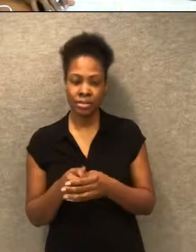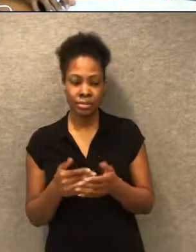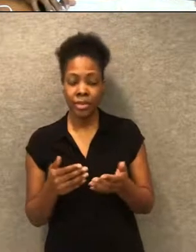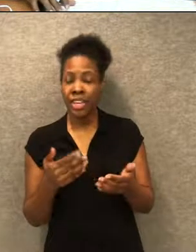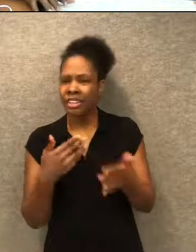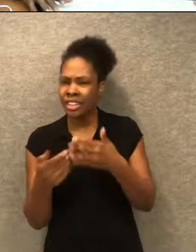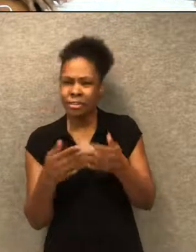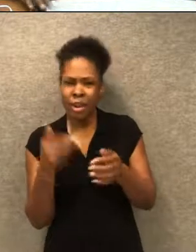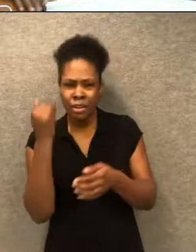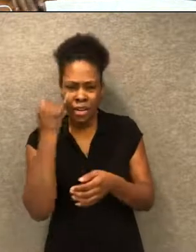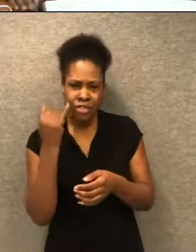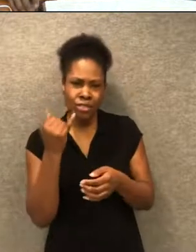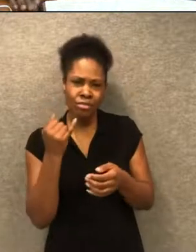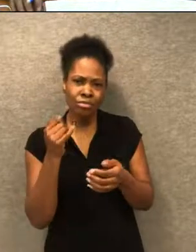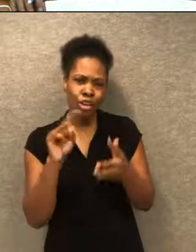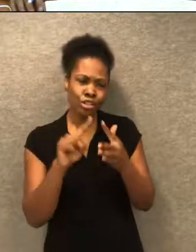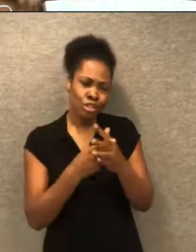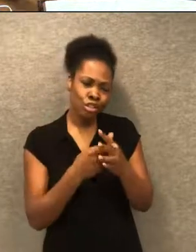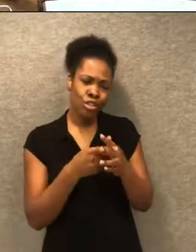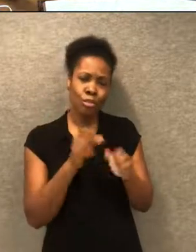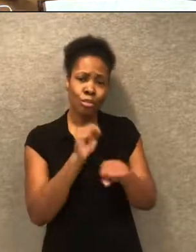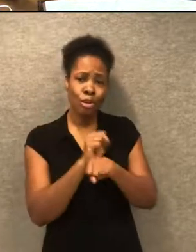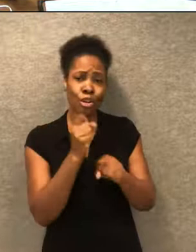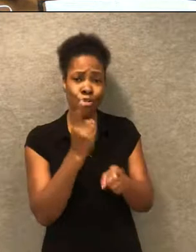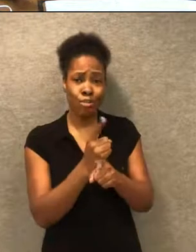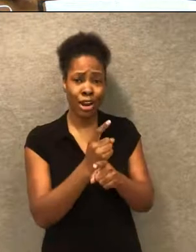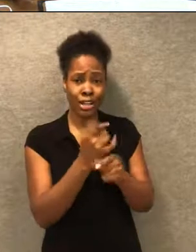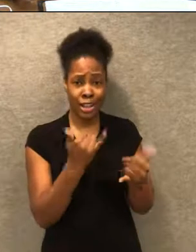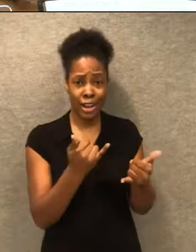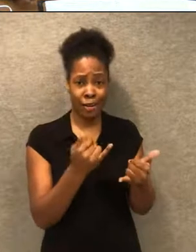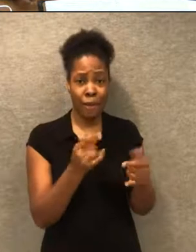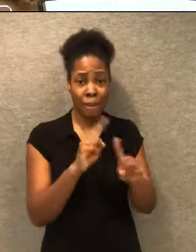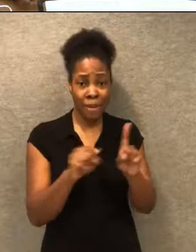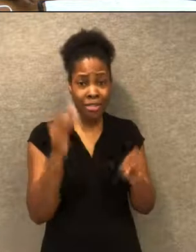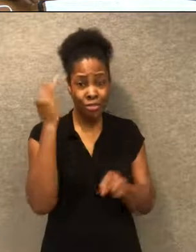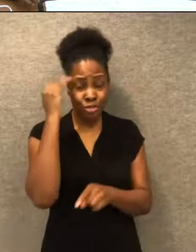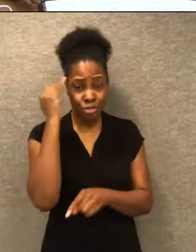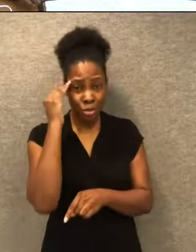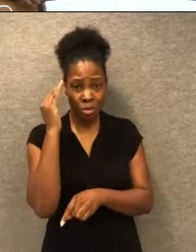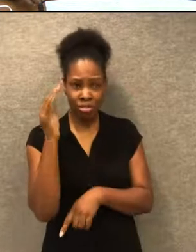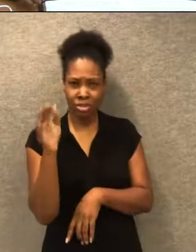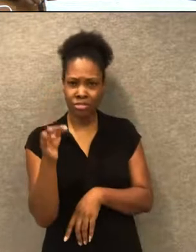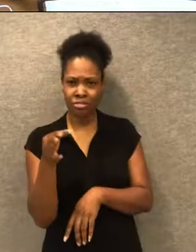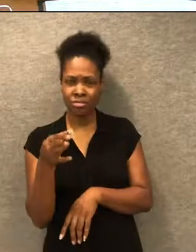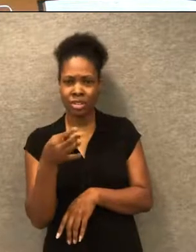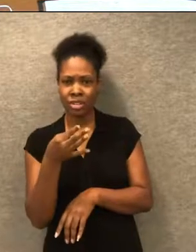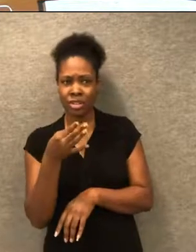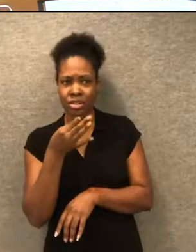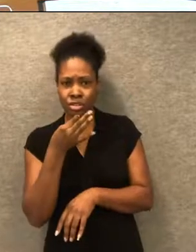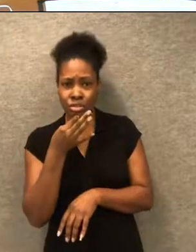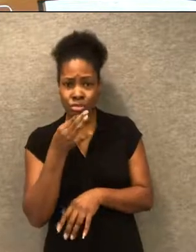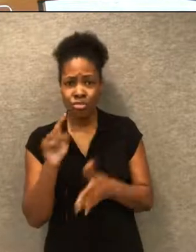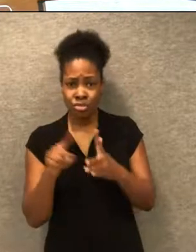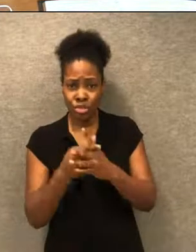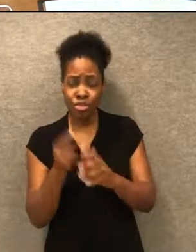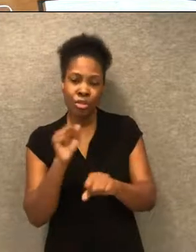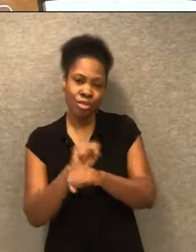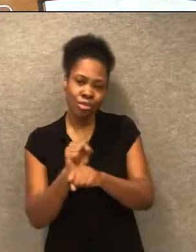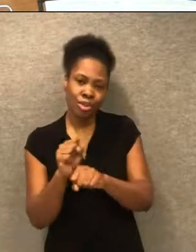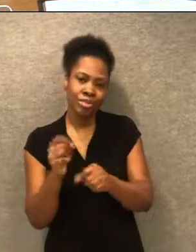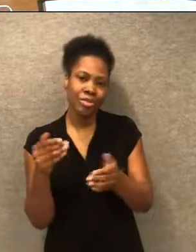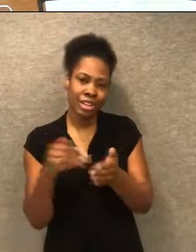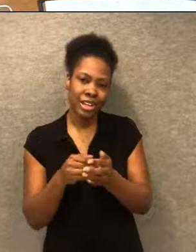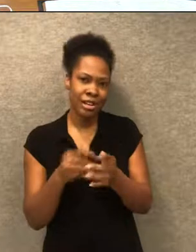back to work right away, if you know it's going to be happening in a few weeks, get back to that schedule. Because I think that if we wait until the last minute